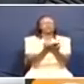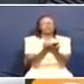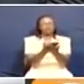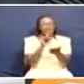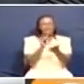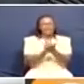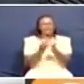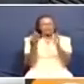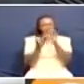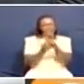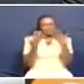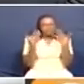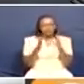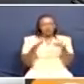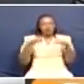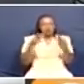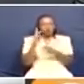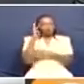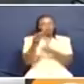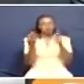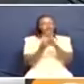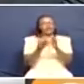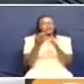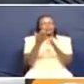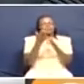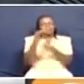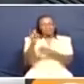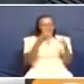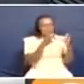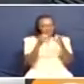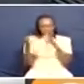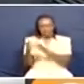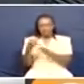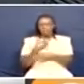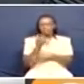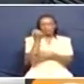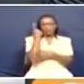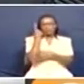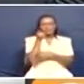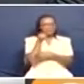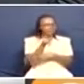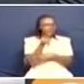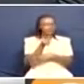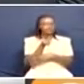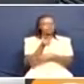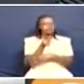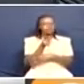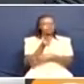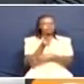been filed or will be filed by the parties. My understanding is that the substantive jurisprudence of the courts